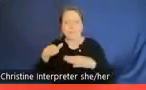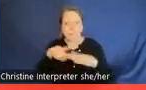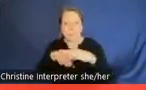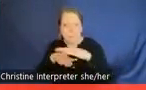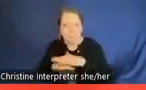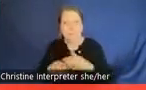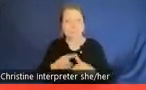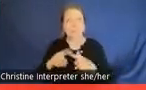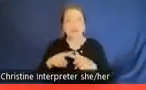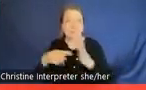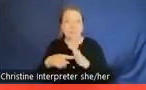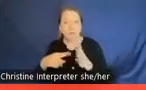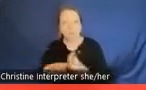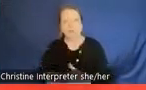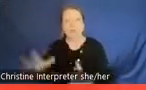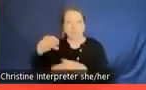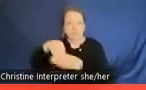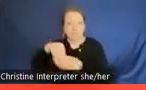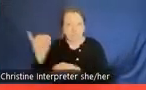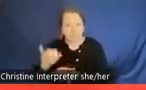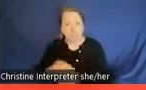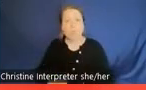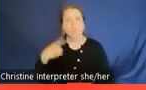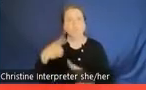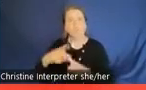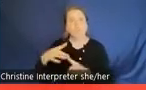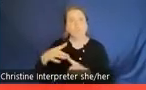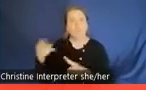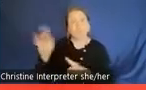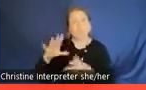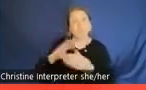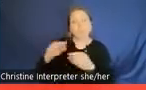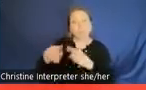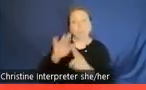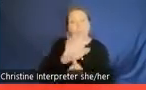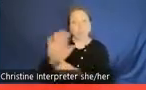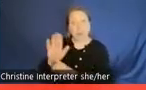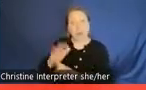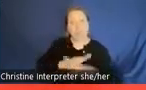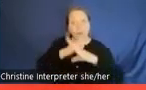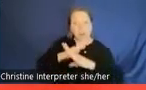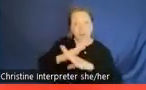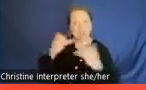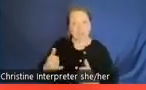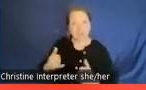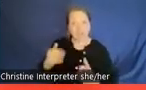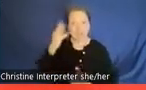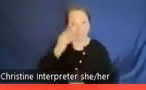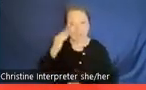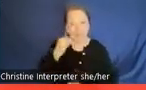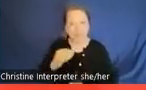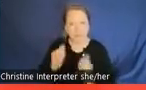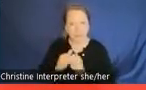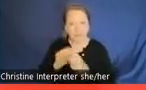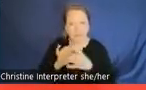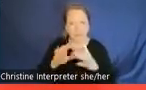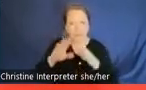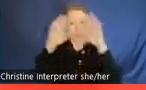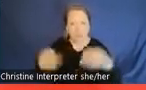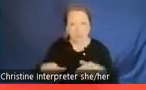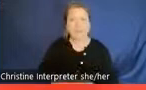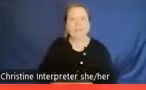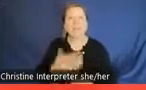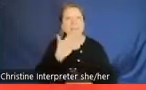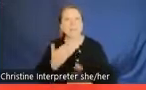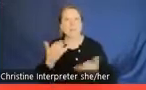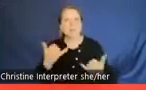and inclusion, and about the barriers they are currently facing in housing. Thank you all for being here today to help identify and work